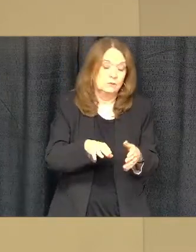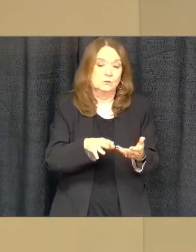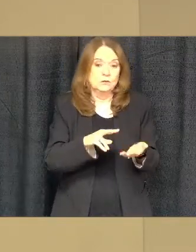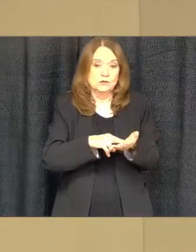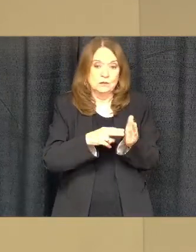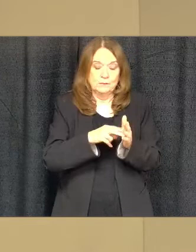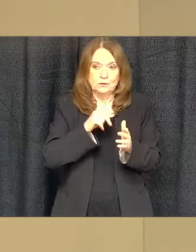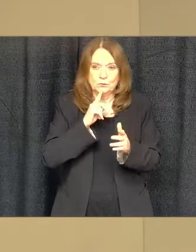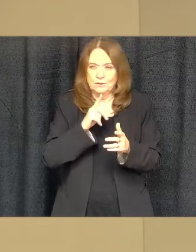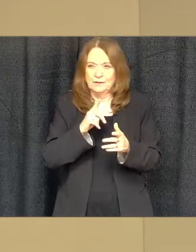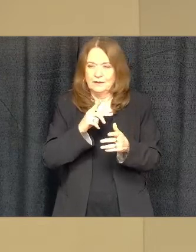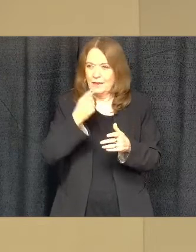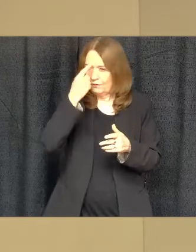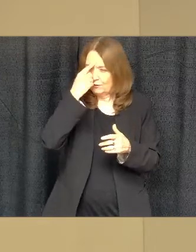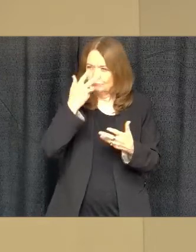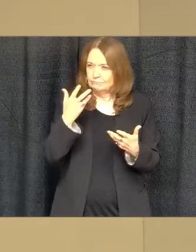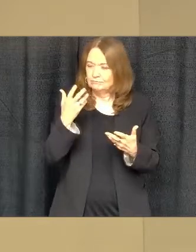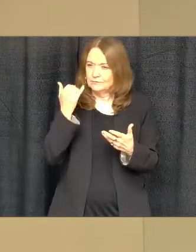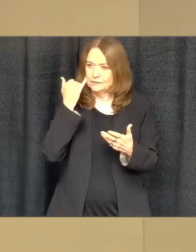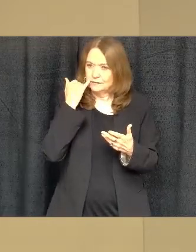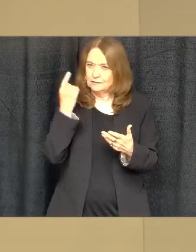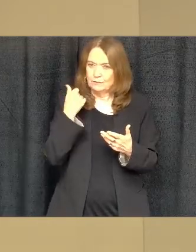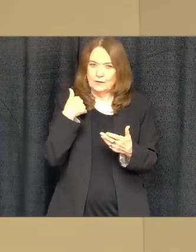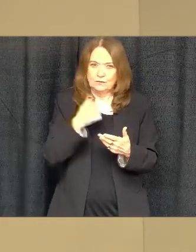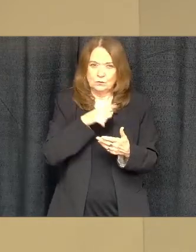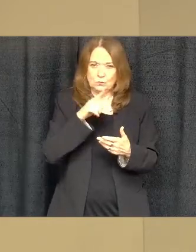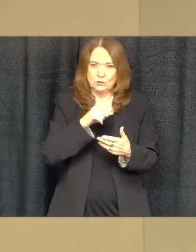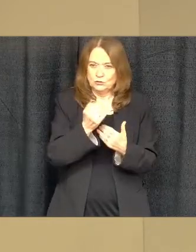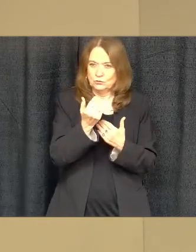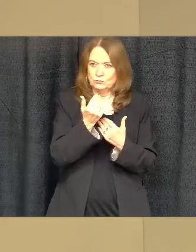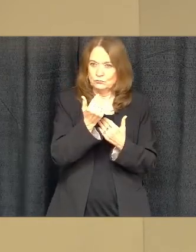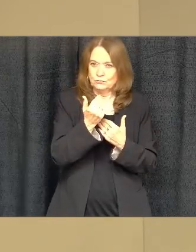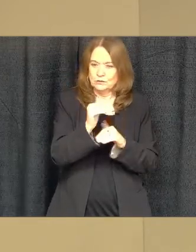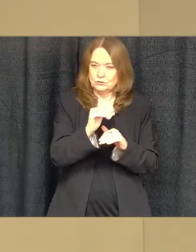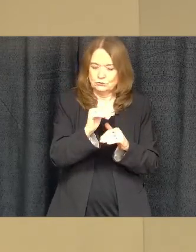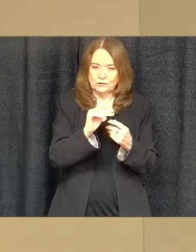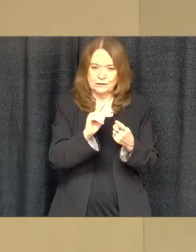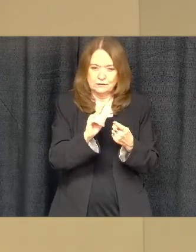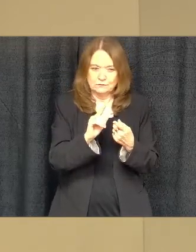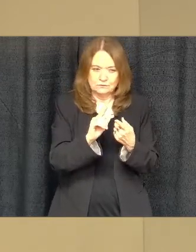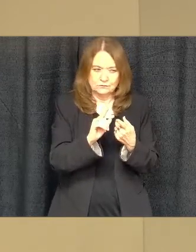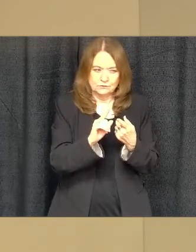raised the question to me, is this something that we should restrict to